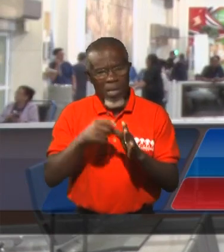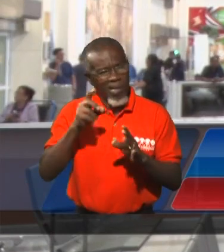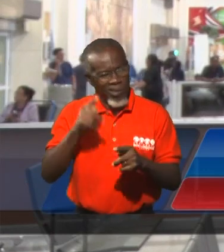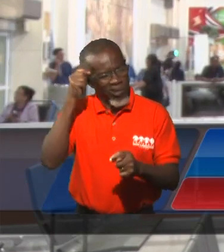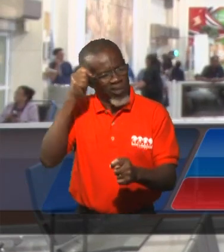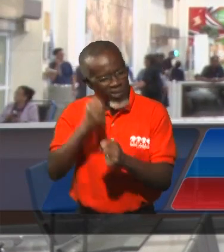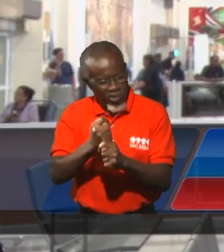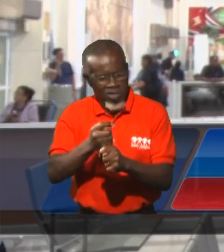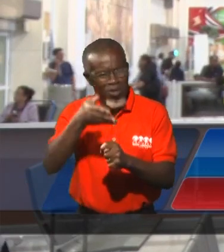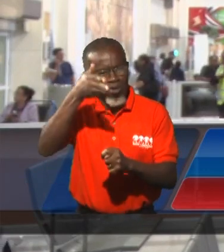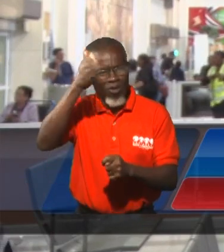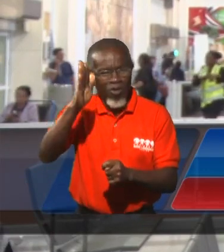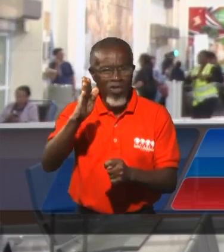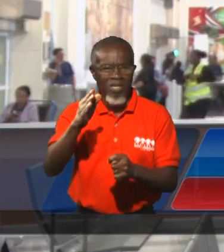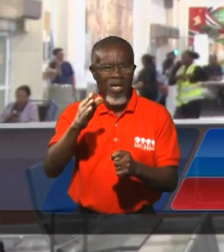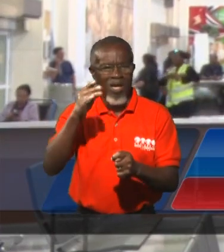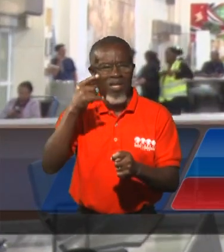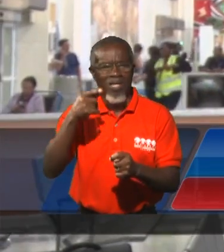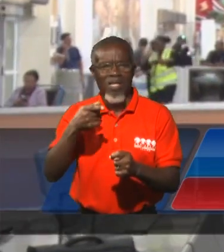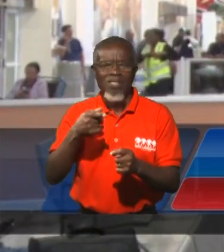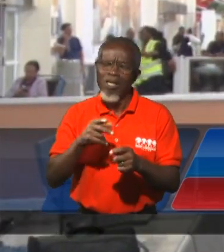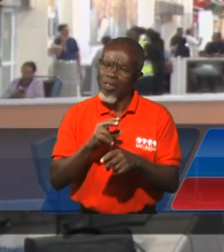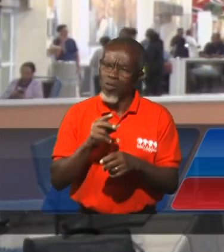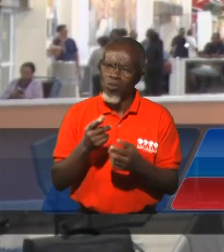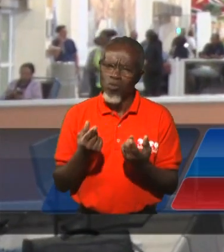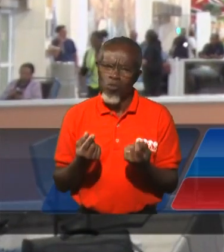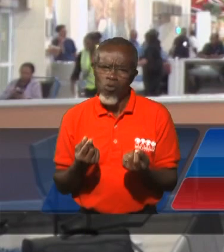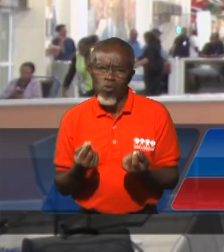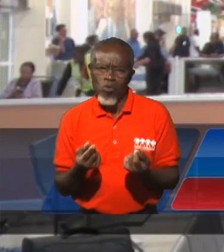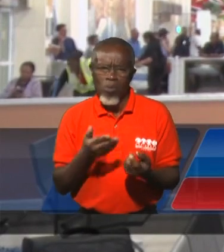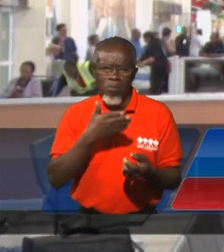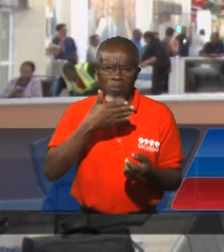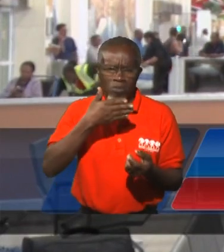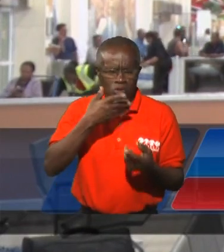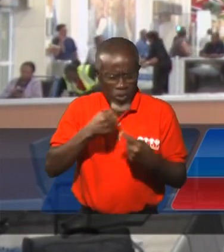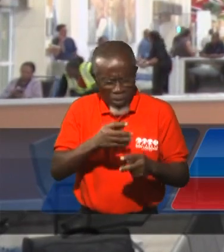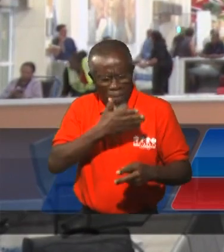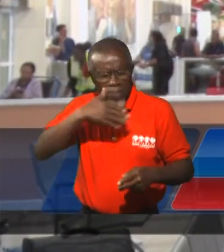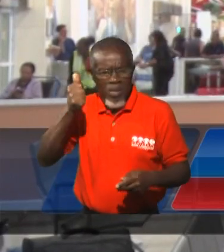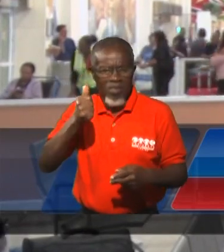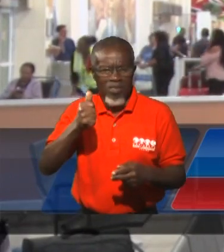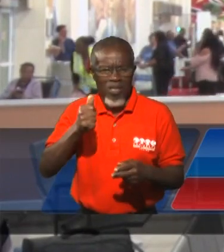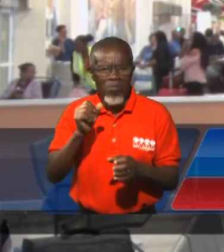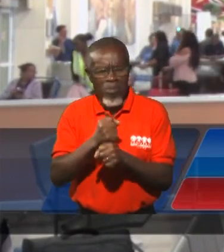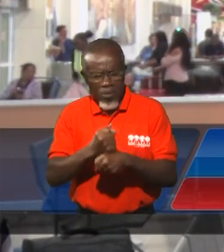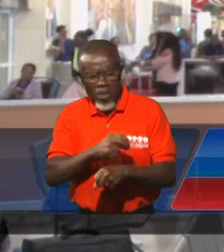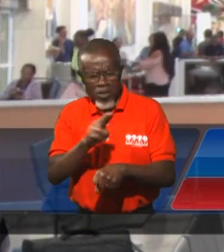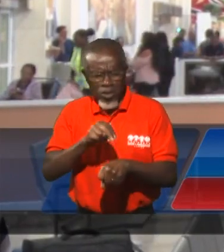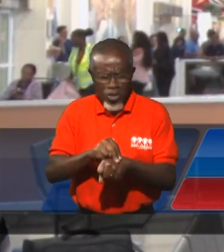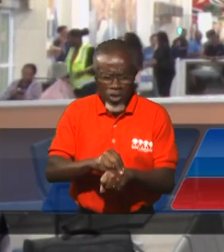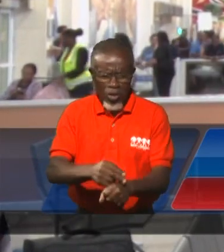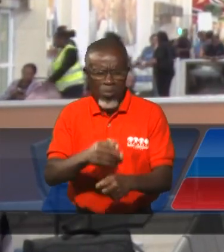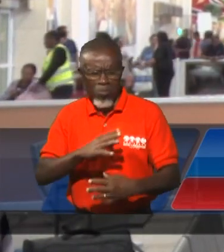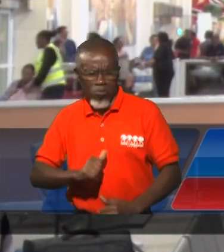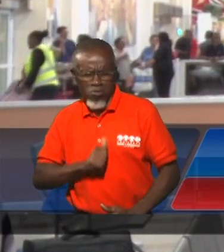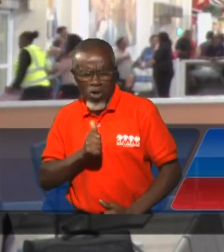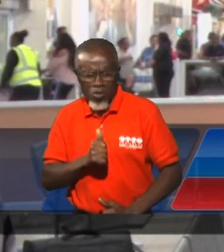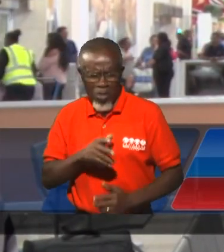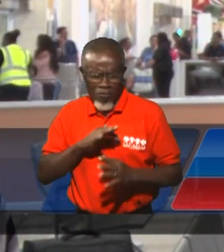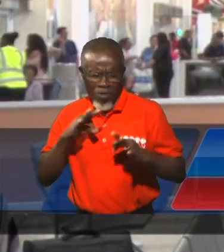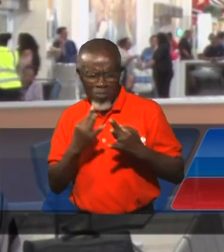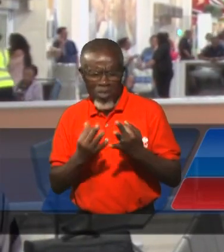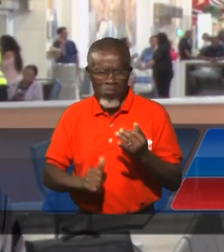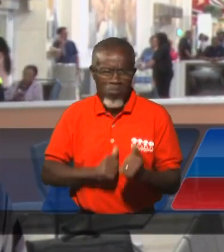I just did, you know, what I could to the best of my ability, and I just tried to make, you know, my nation proud, my family proud, my friends proud, and I think, you